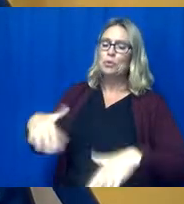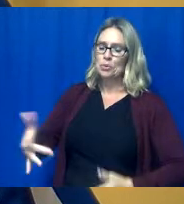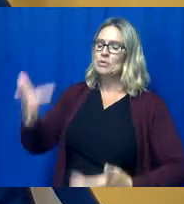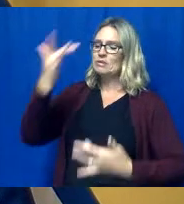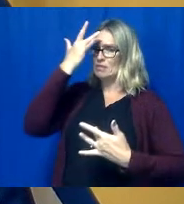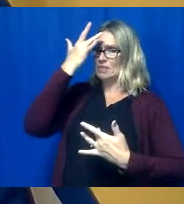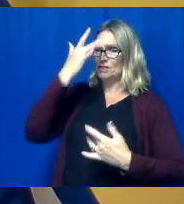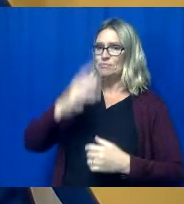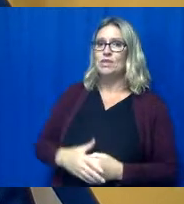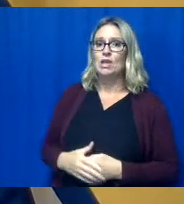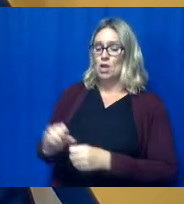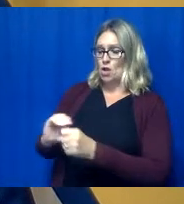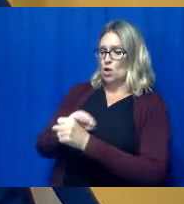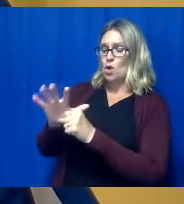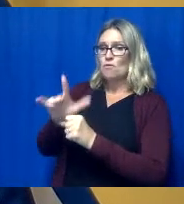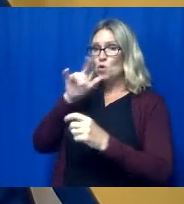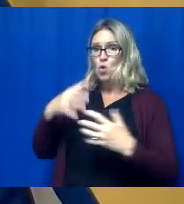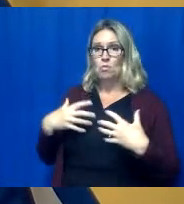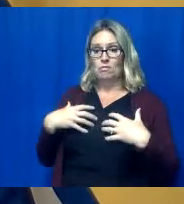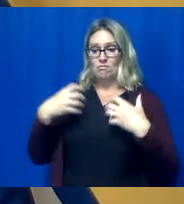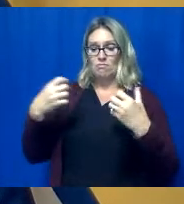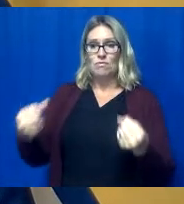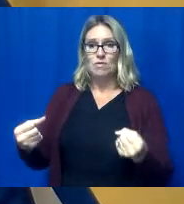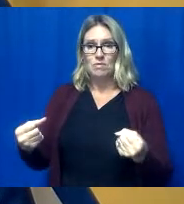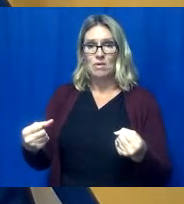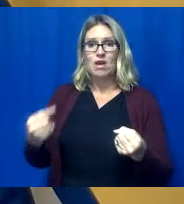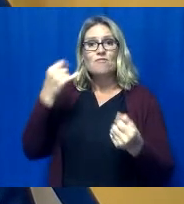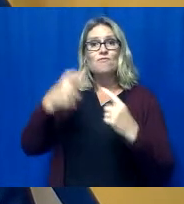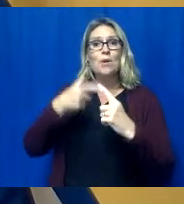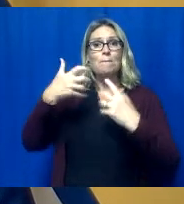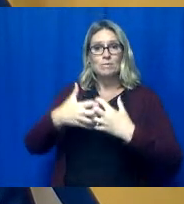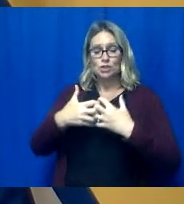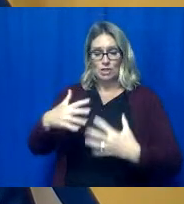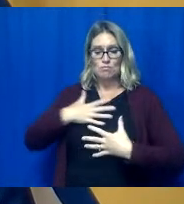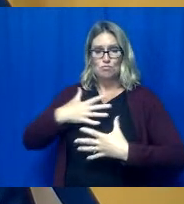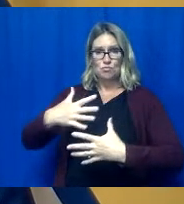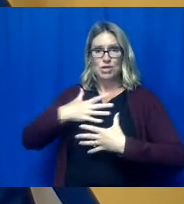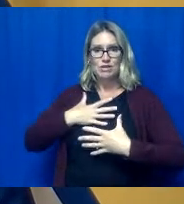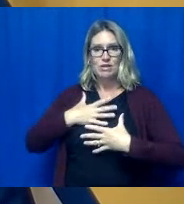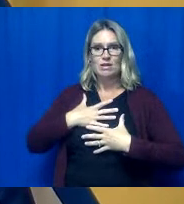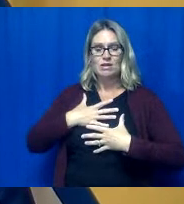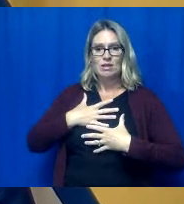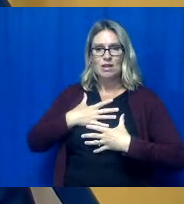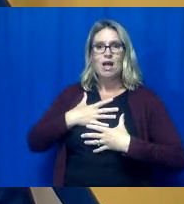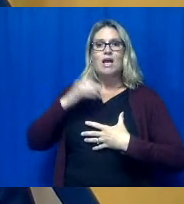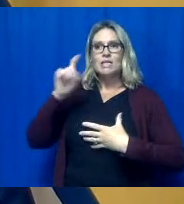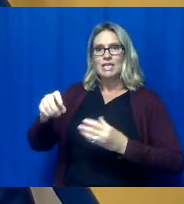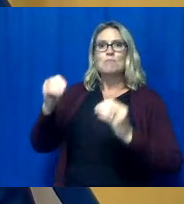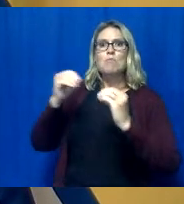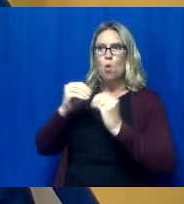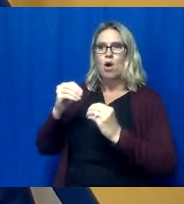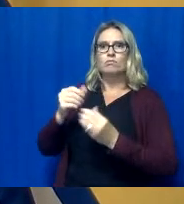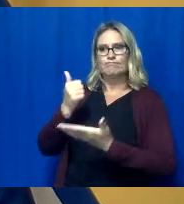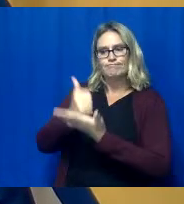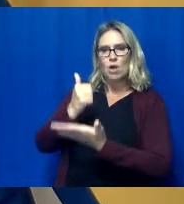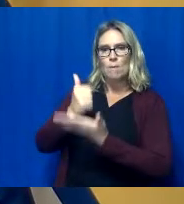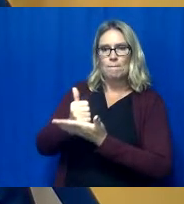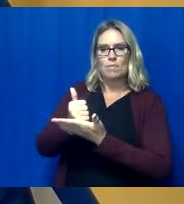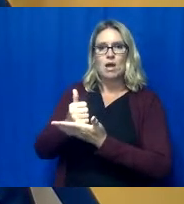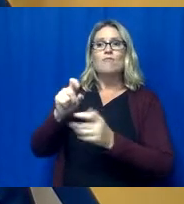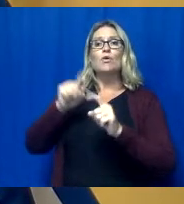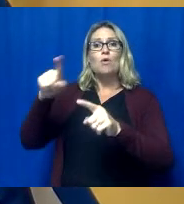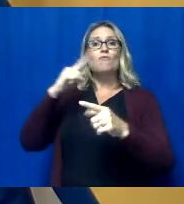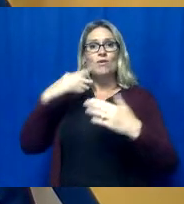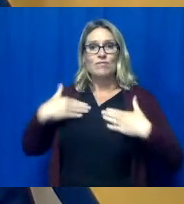COVID-19 patients who recover after being on a ventilator often require treatment from multiple health professionals, such as